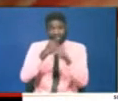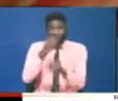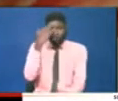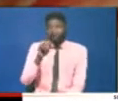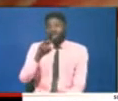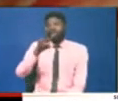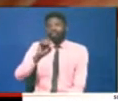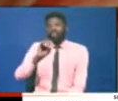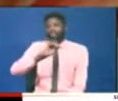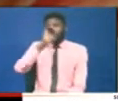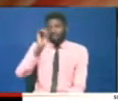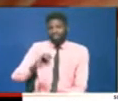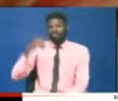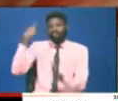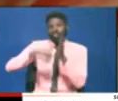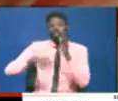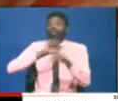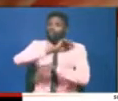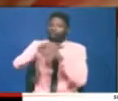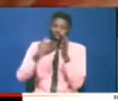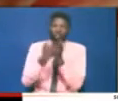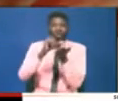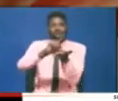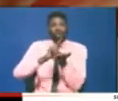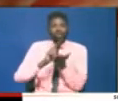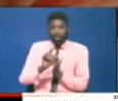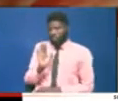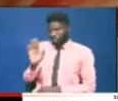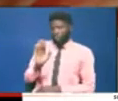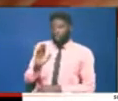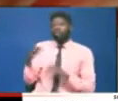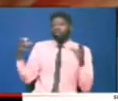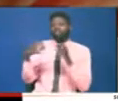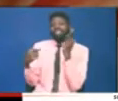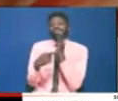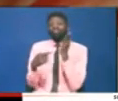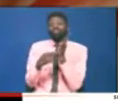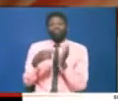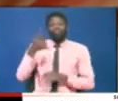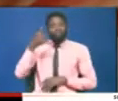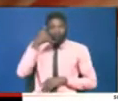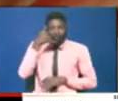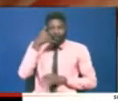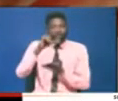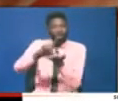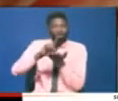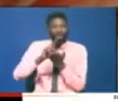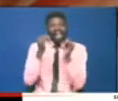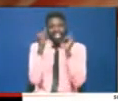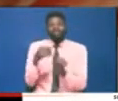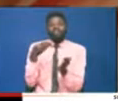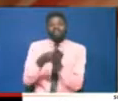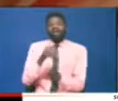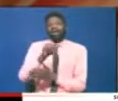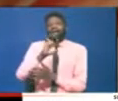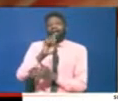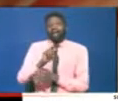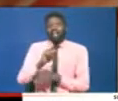tax on all microloans offered by digital lenders under the new Finance Act. A statement by the Digital